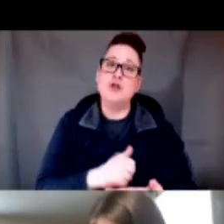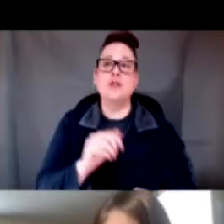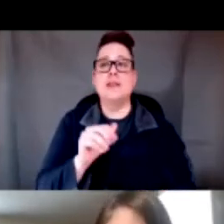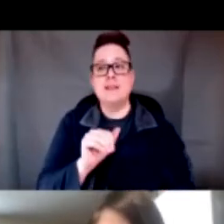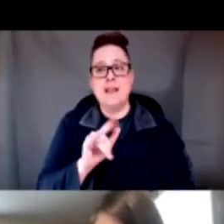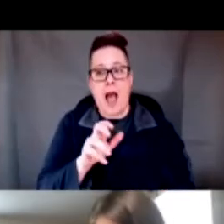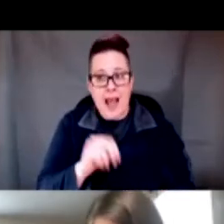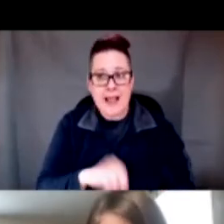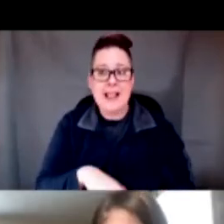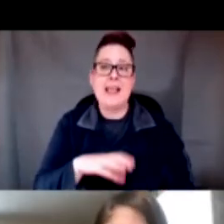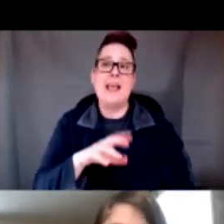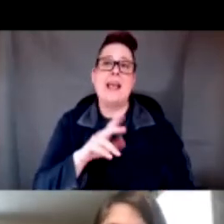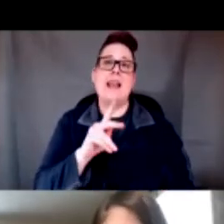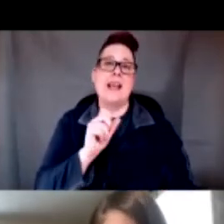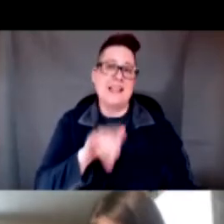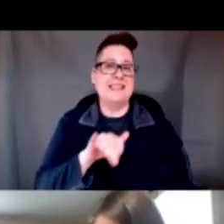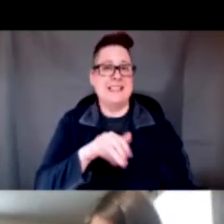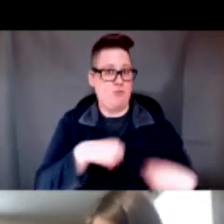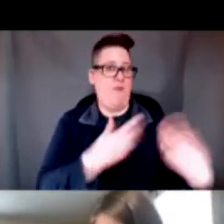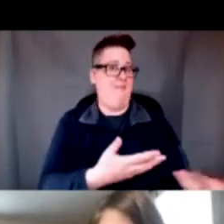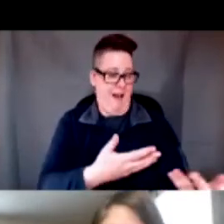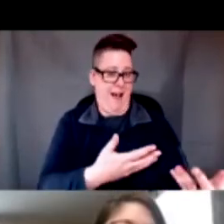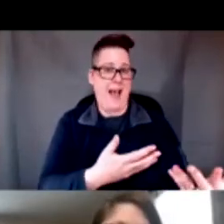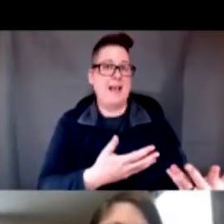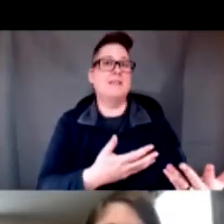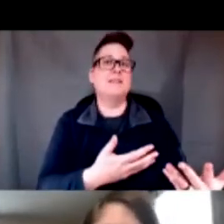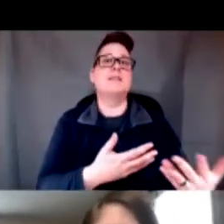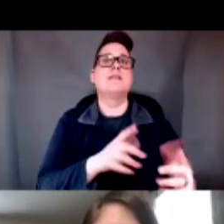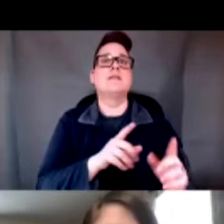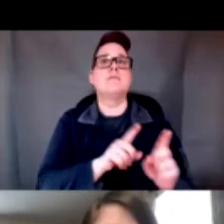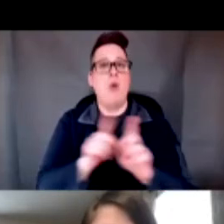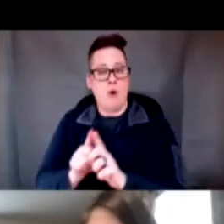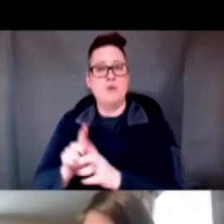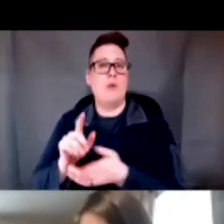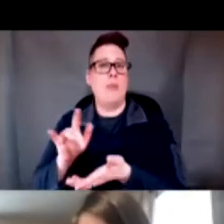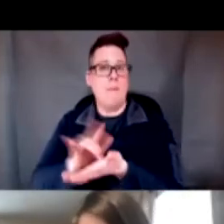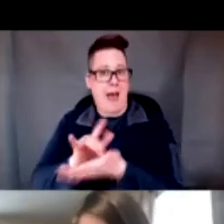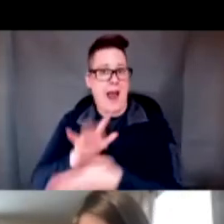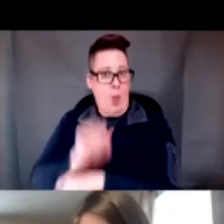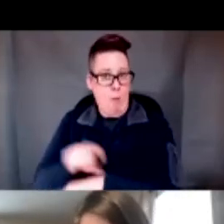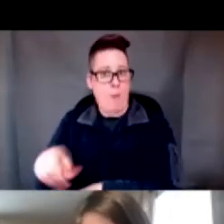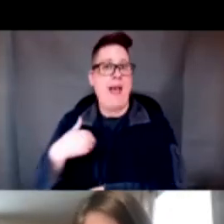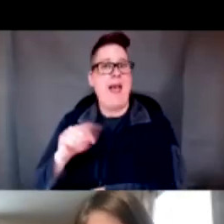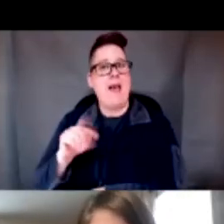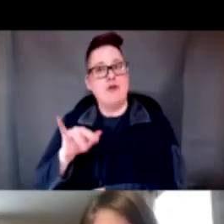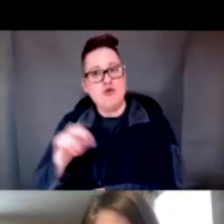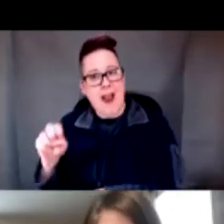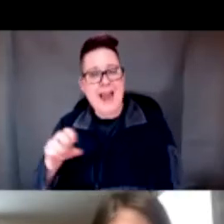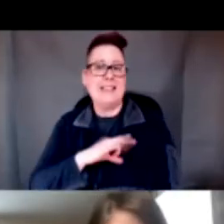Kizzy are providing within the medical setting, the medical appointment, our trainees and staff